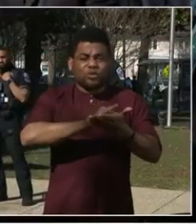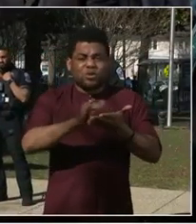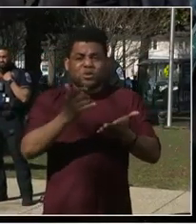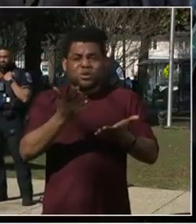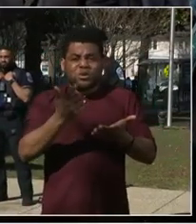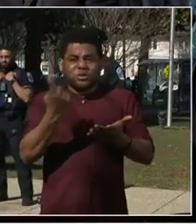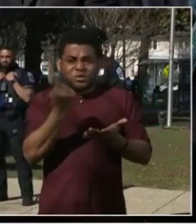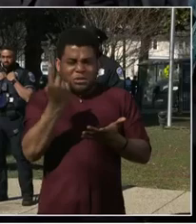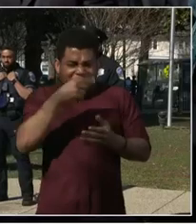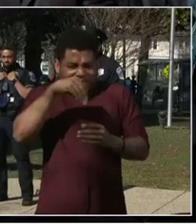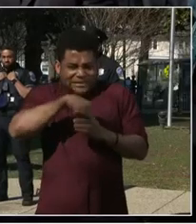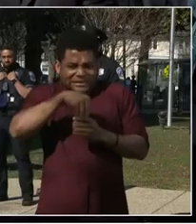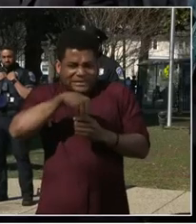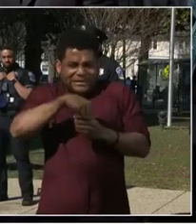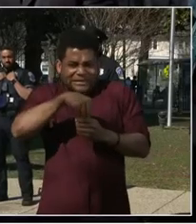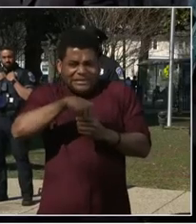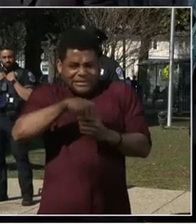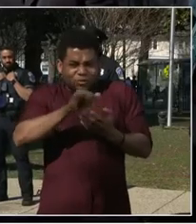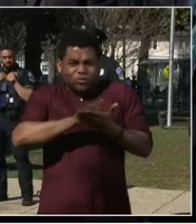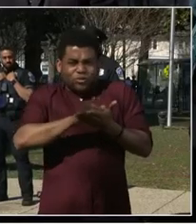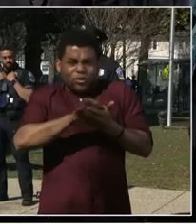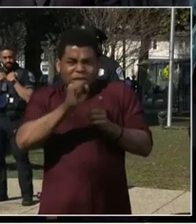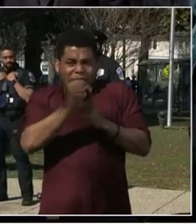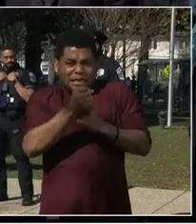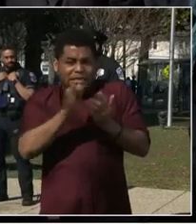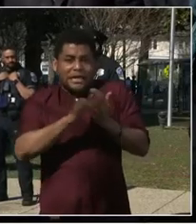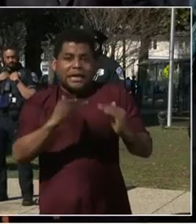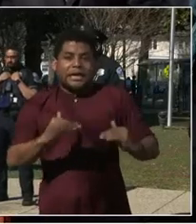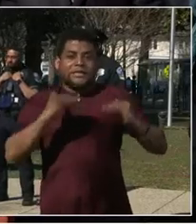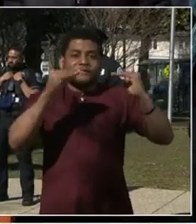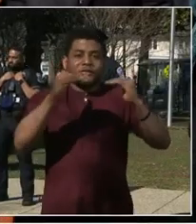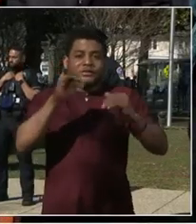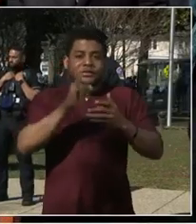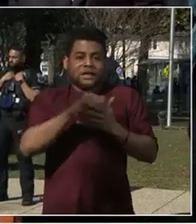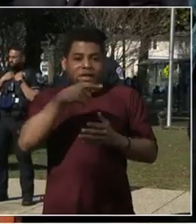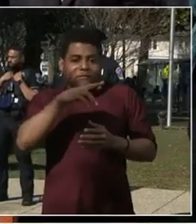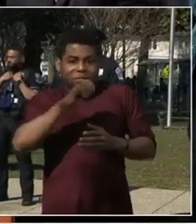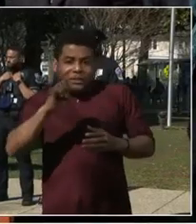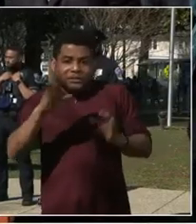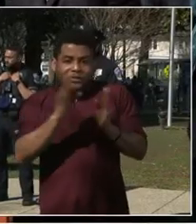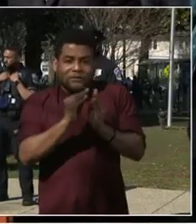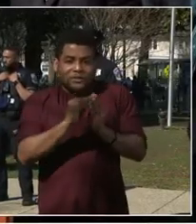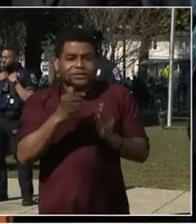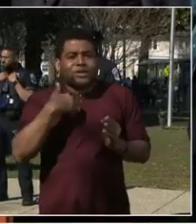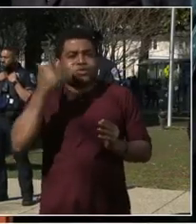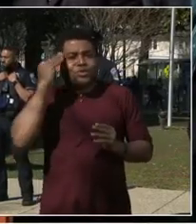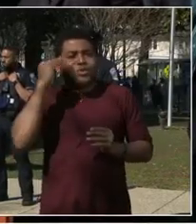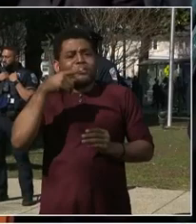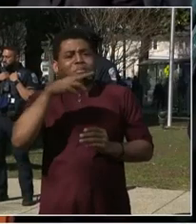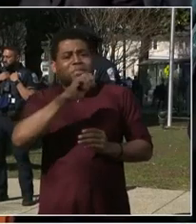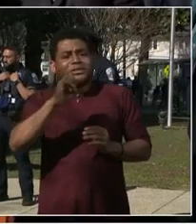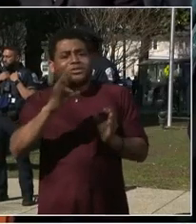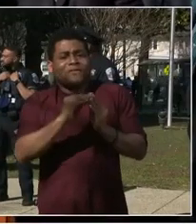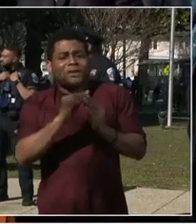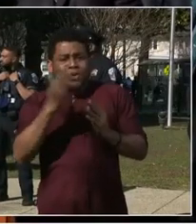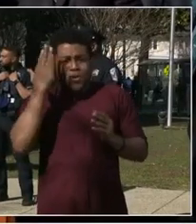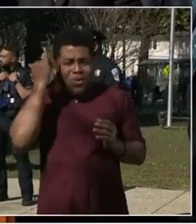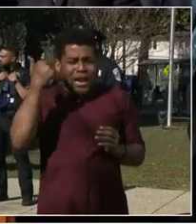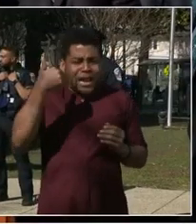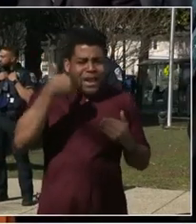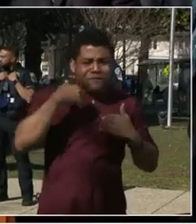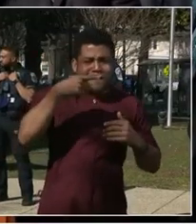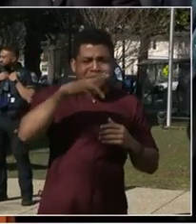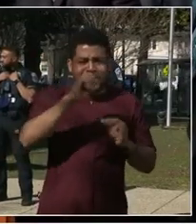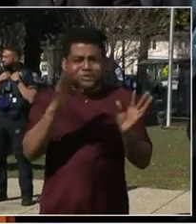that it elevated this to something to have a press conference and that sort of thing? Because I know press releases didn't go out. No, so the issue was really kind